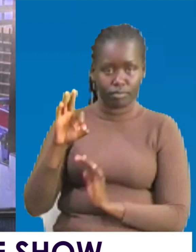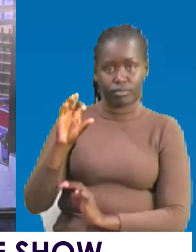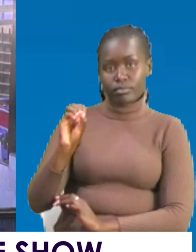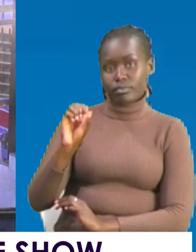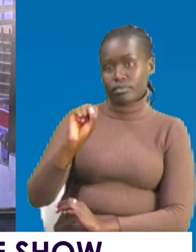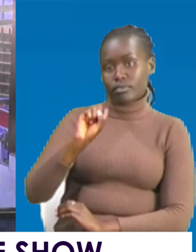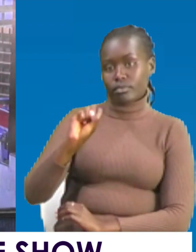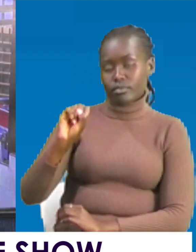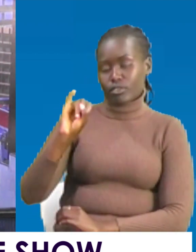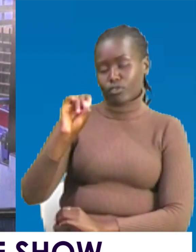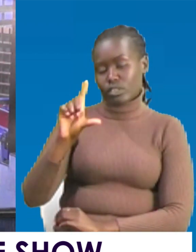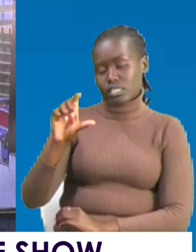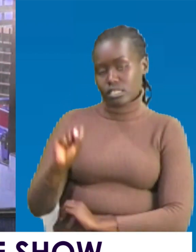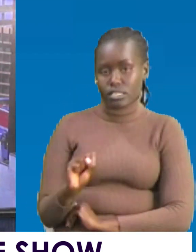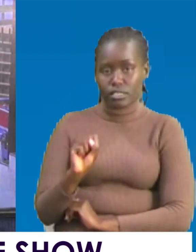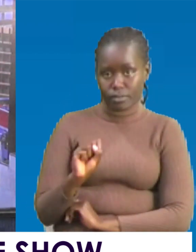fossils, quote unquote,